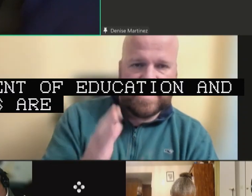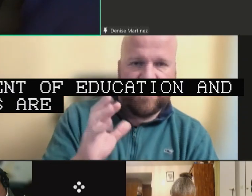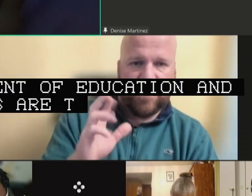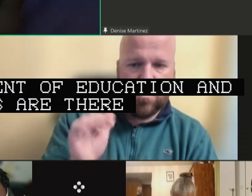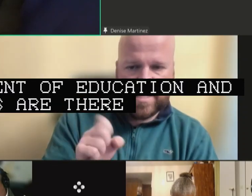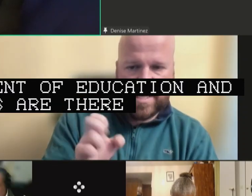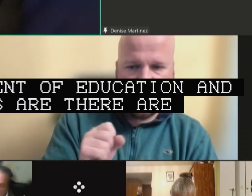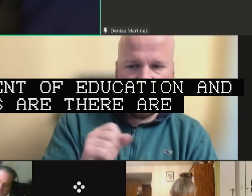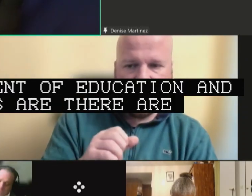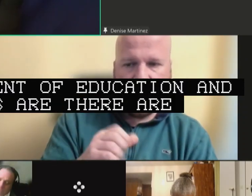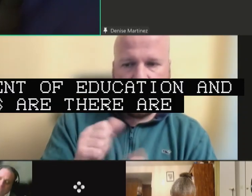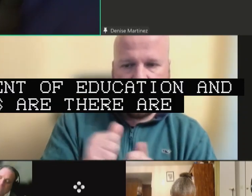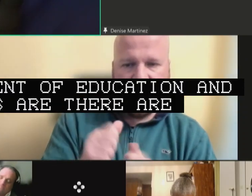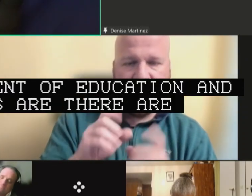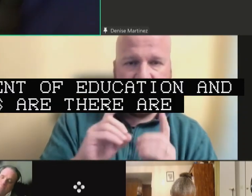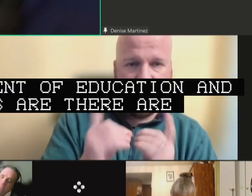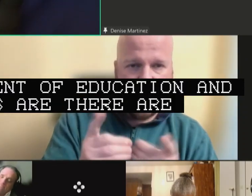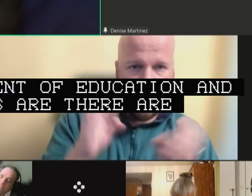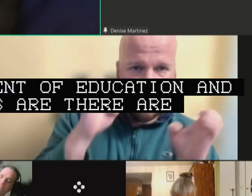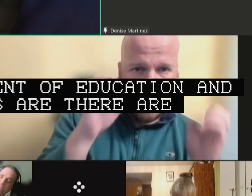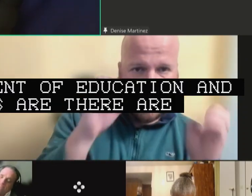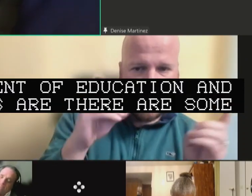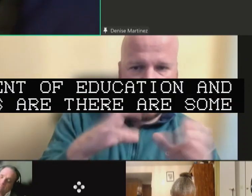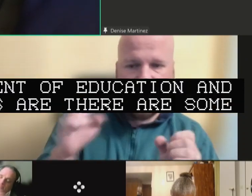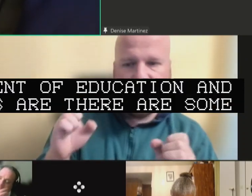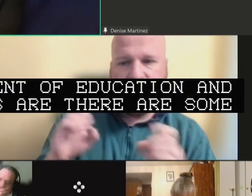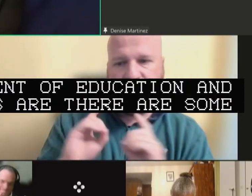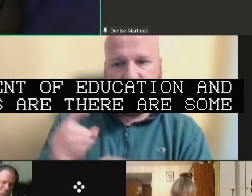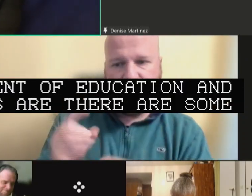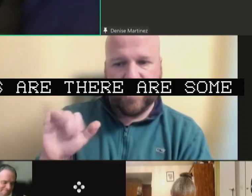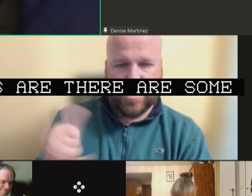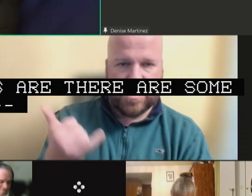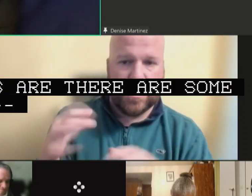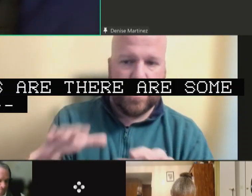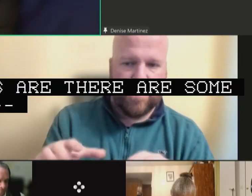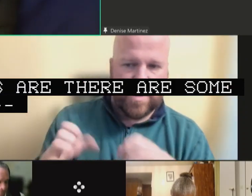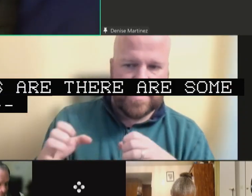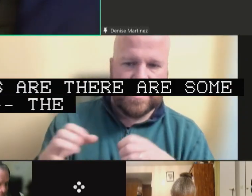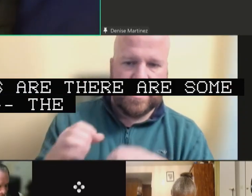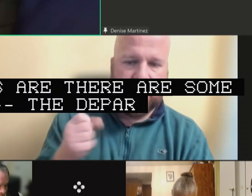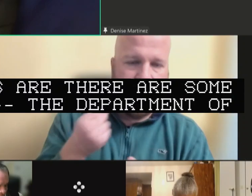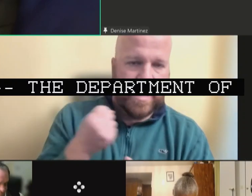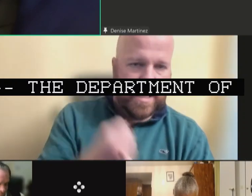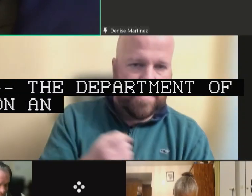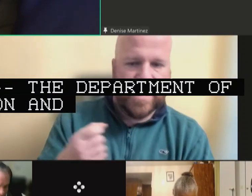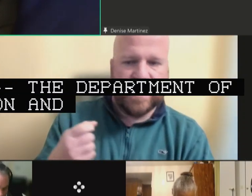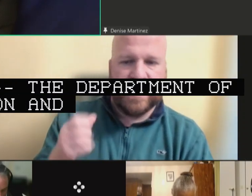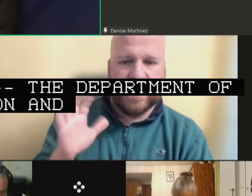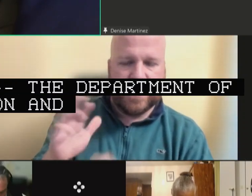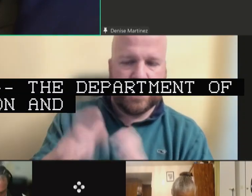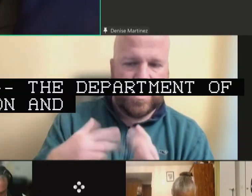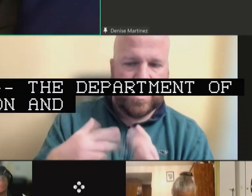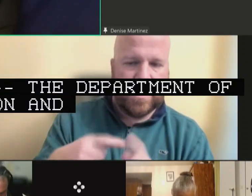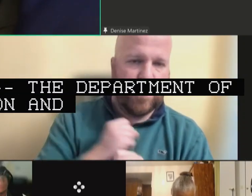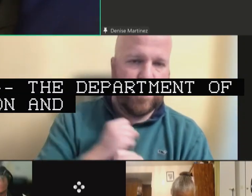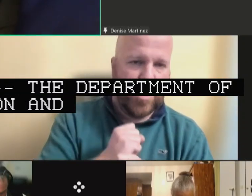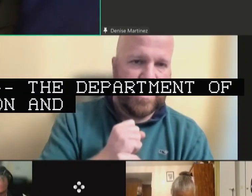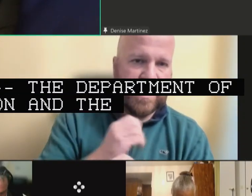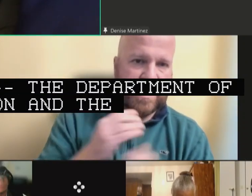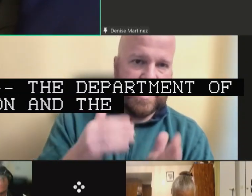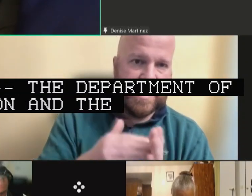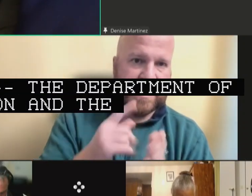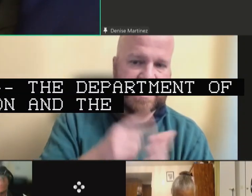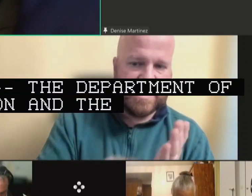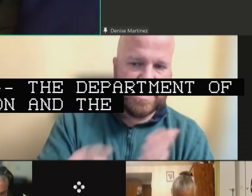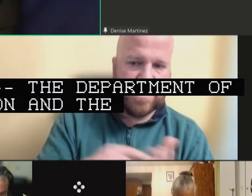within the Department of Education and the Department of Justice are frozen. That